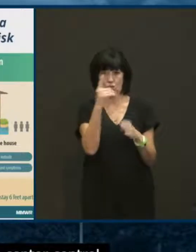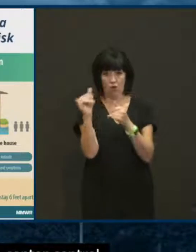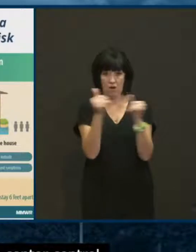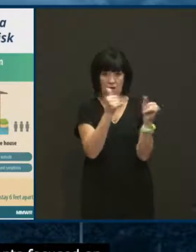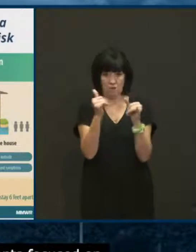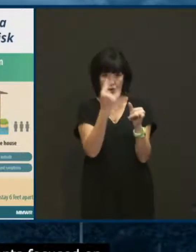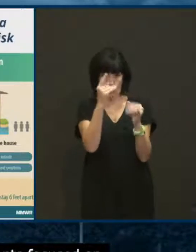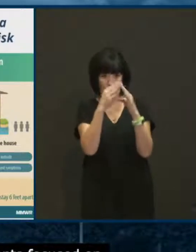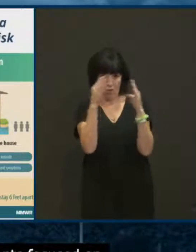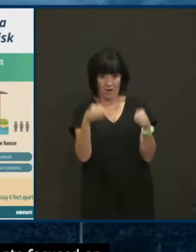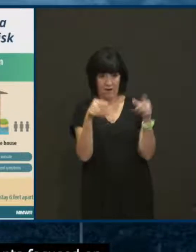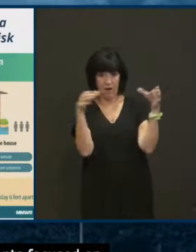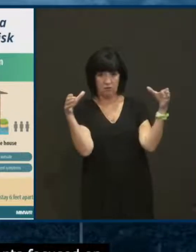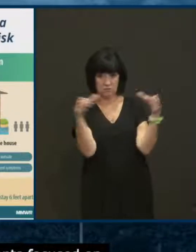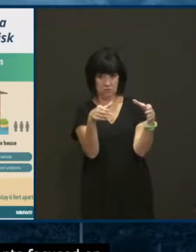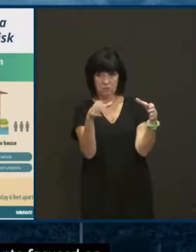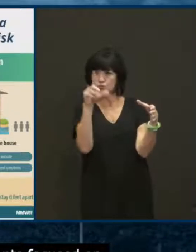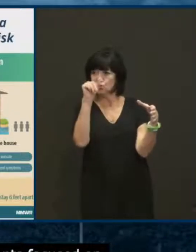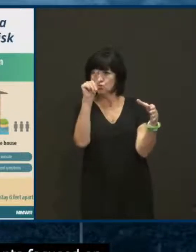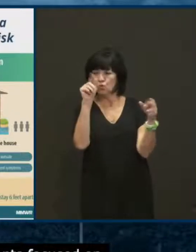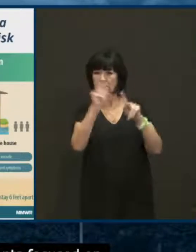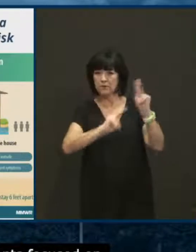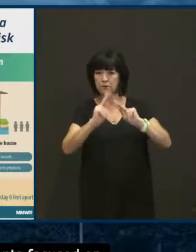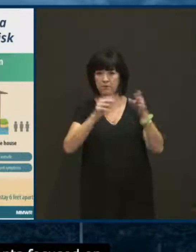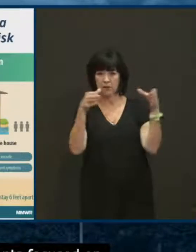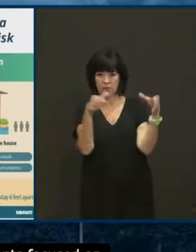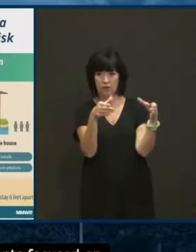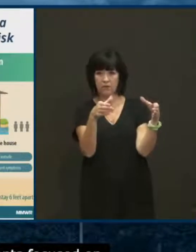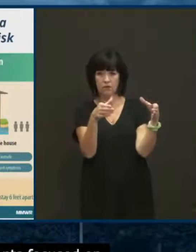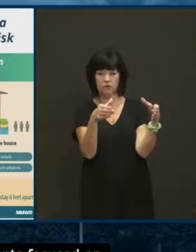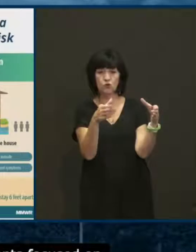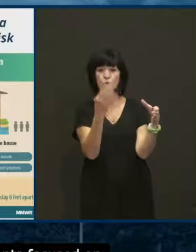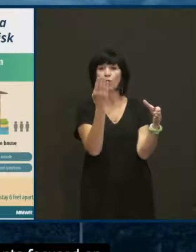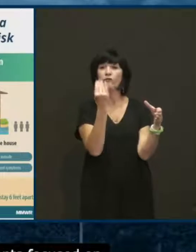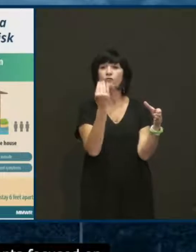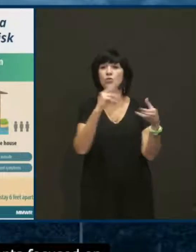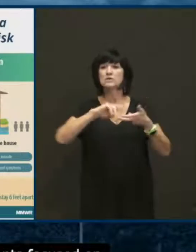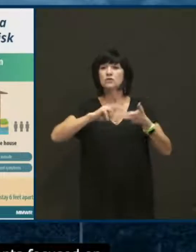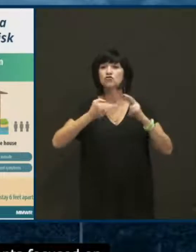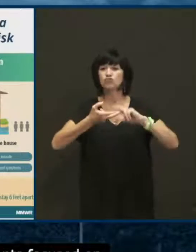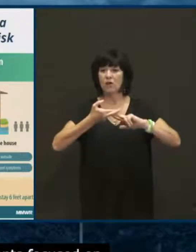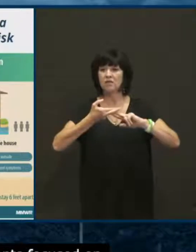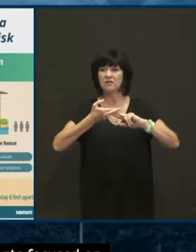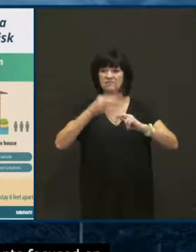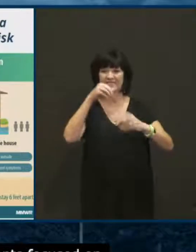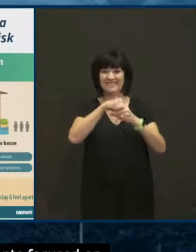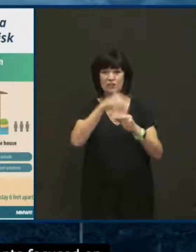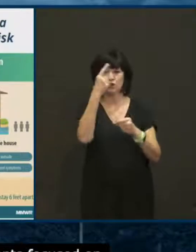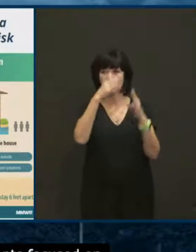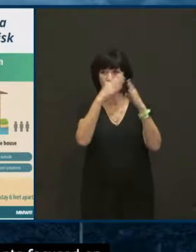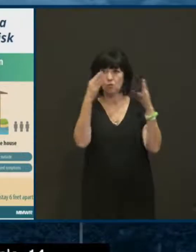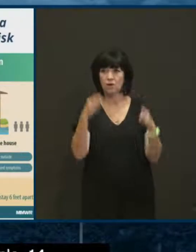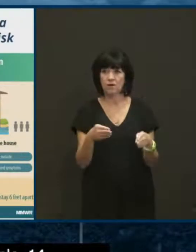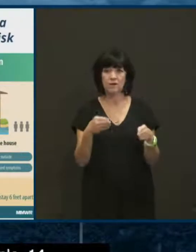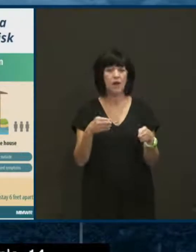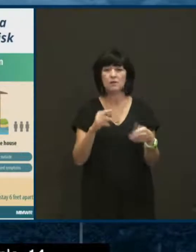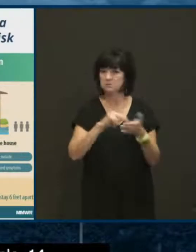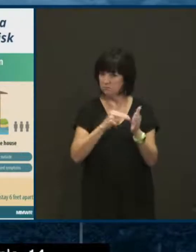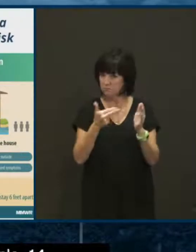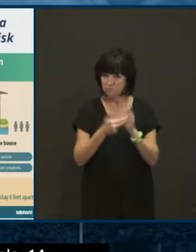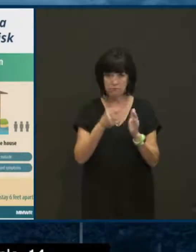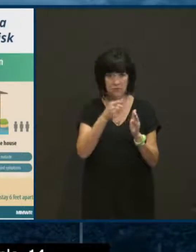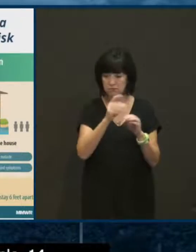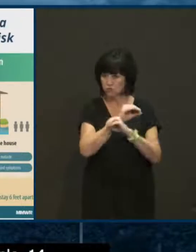that involved 20 people. 14 relatives were all in a house. They didn't social distance, they didn't wear